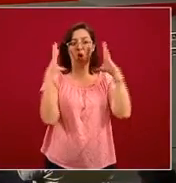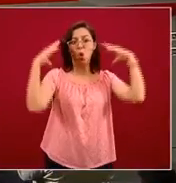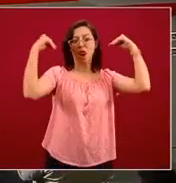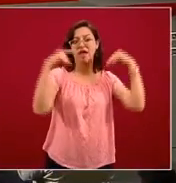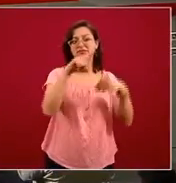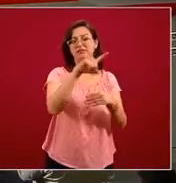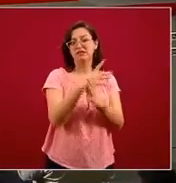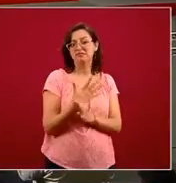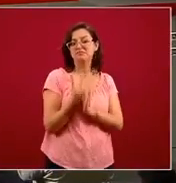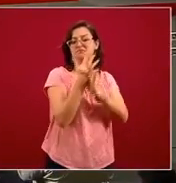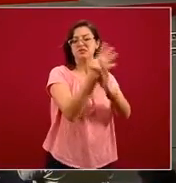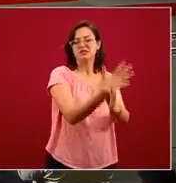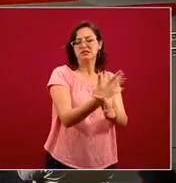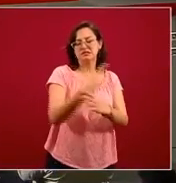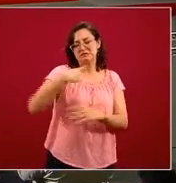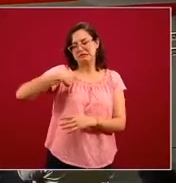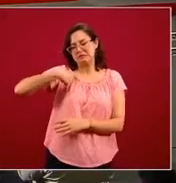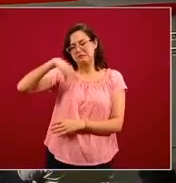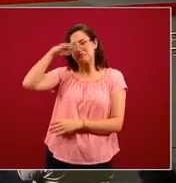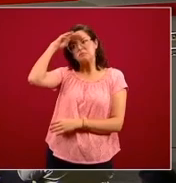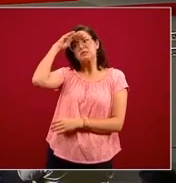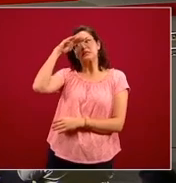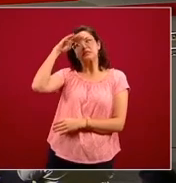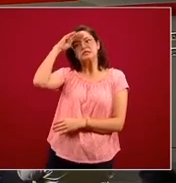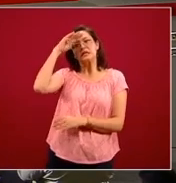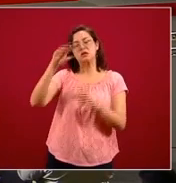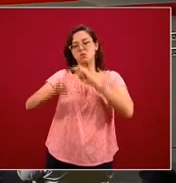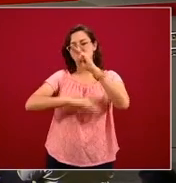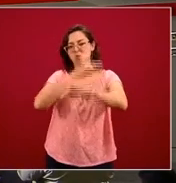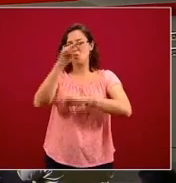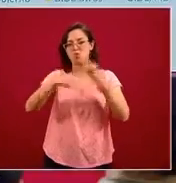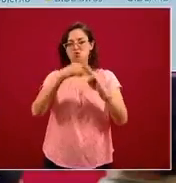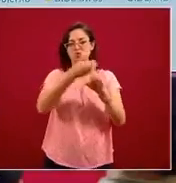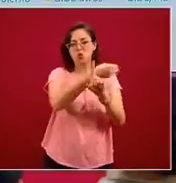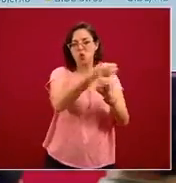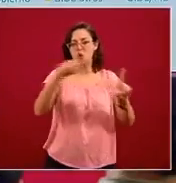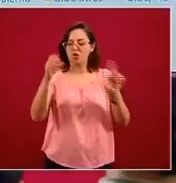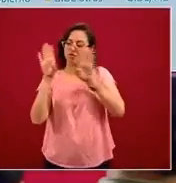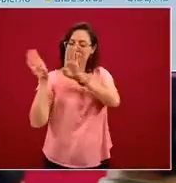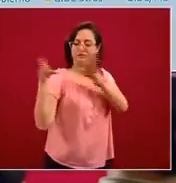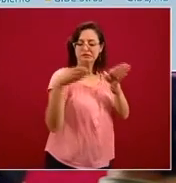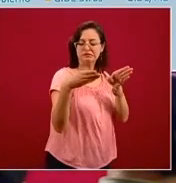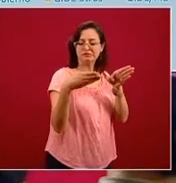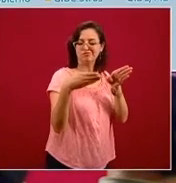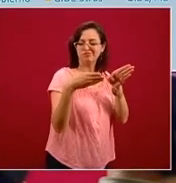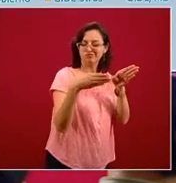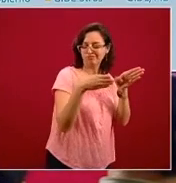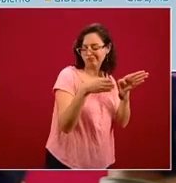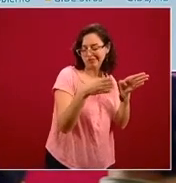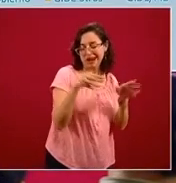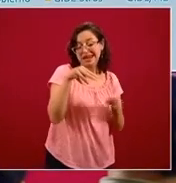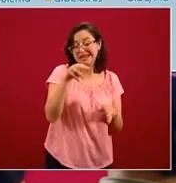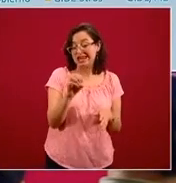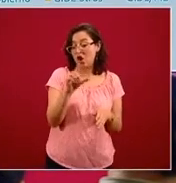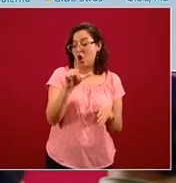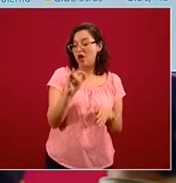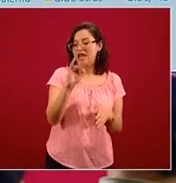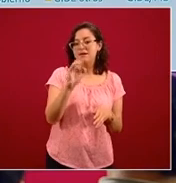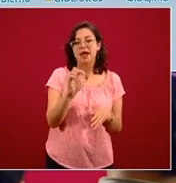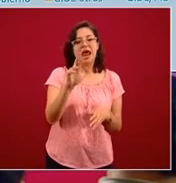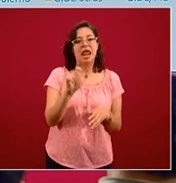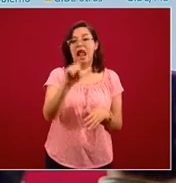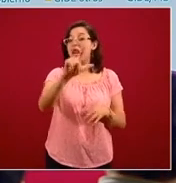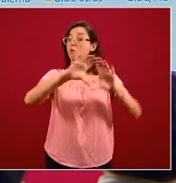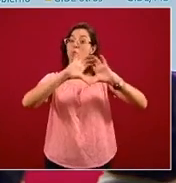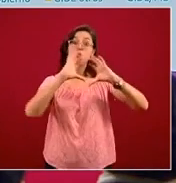including scientists in Holland, and they are inviting us to rethink the whole world, the